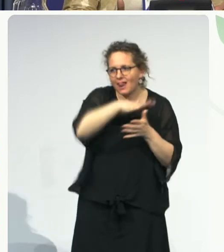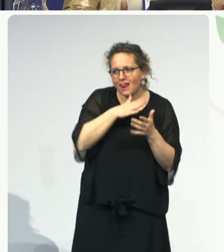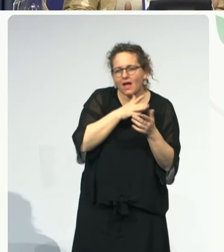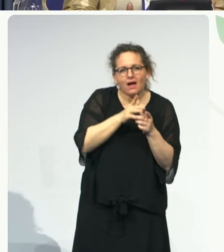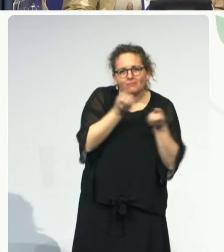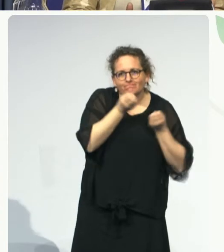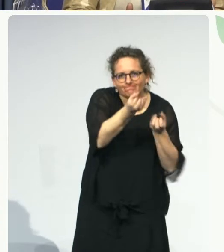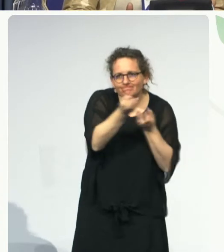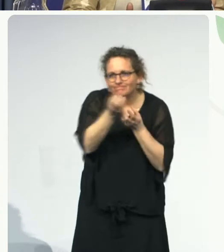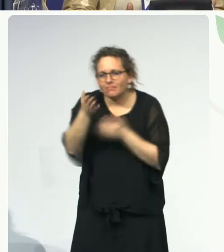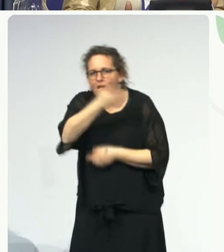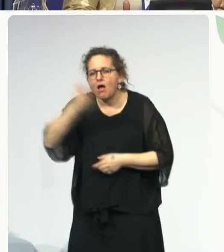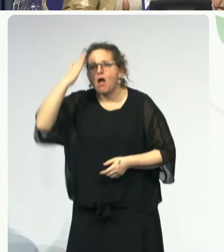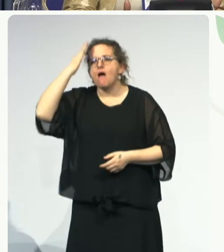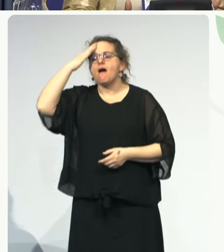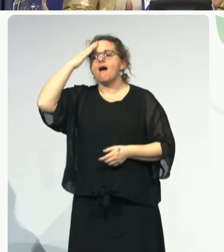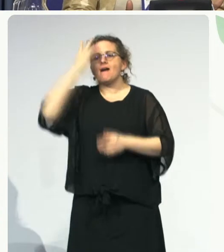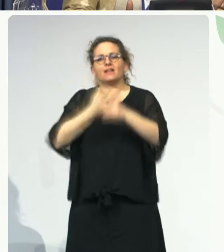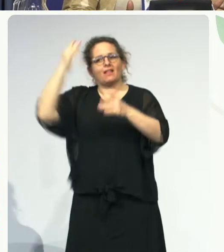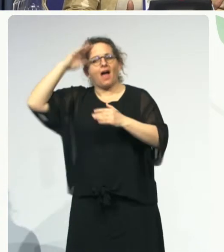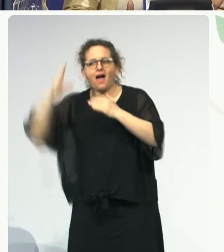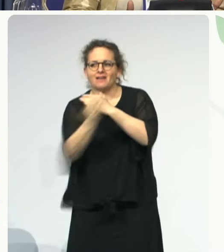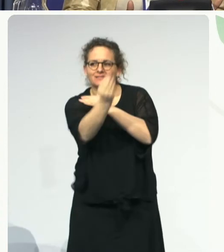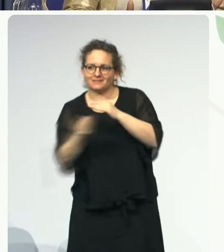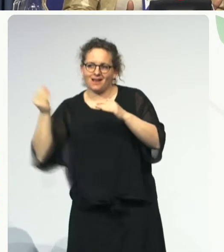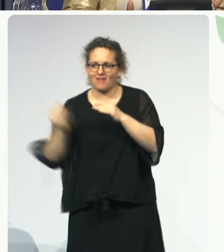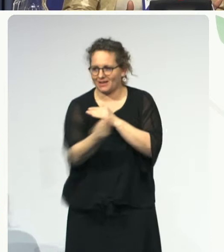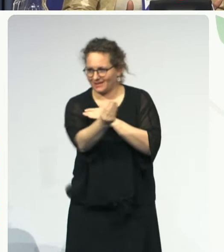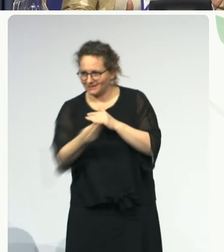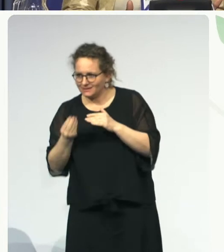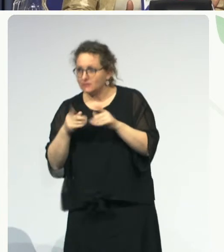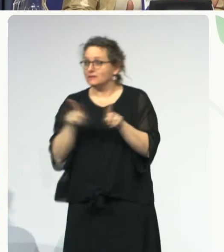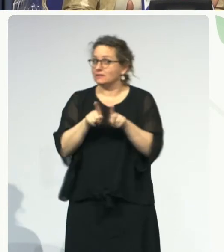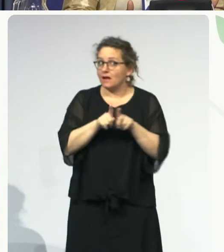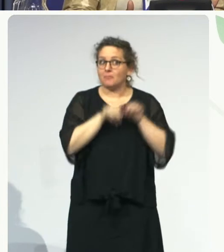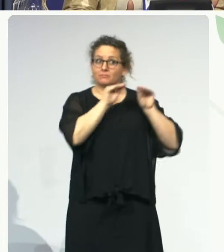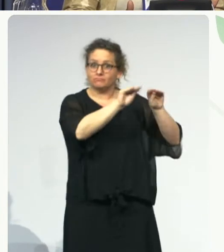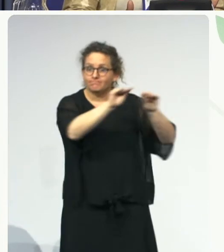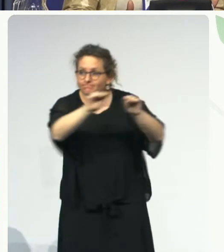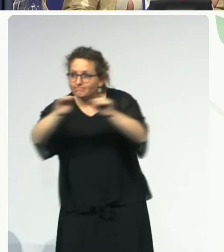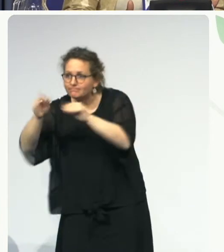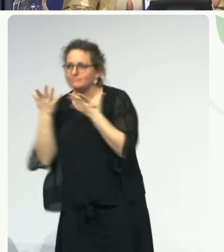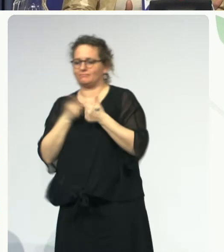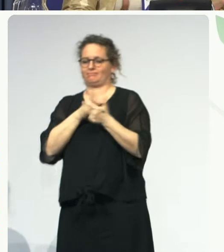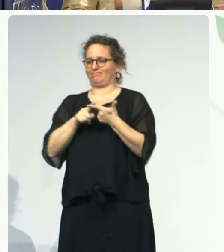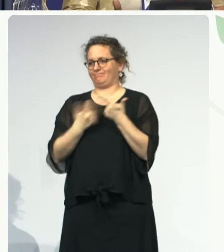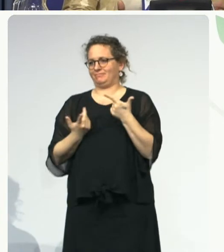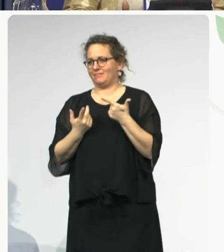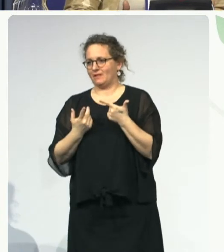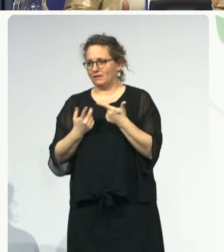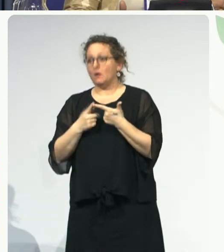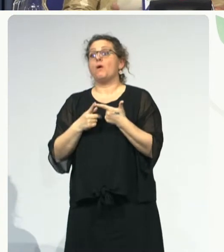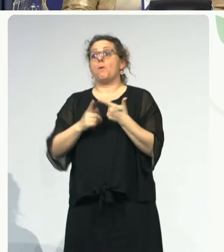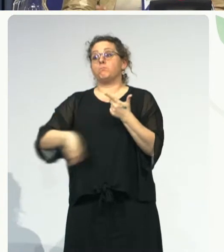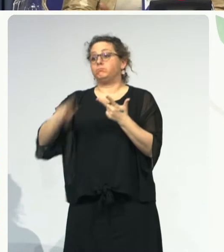these centers I'm talking about are implementing a number of livelihoods projects in order to generate some income, but not just for